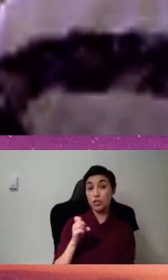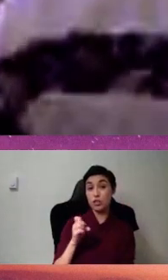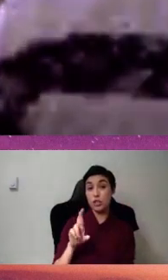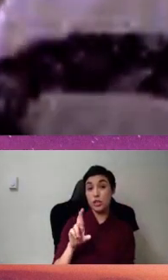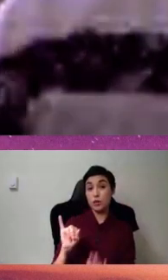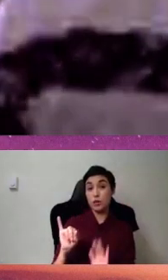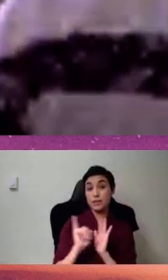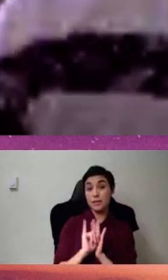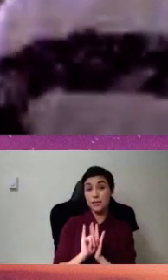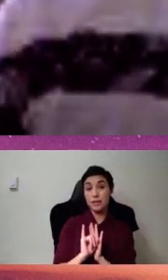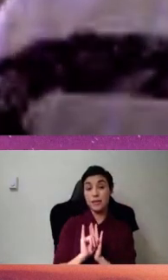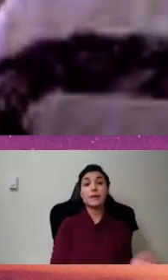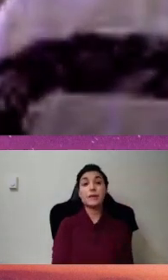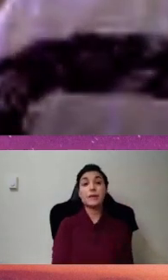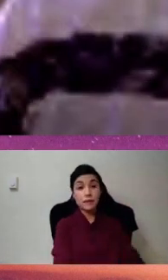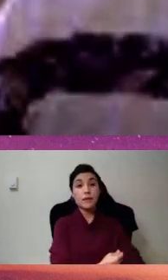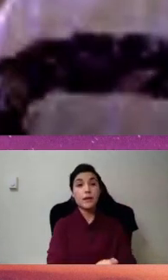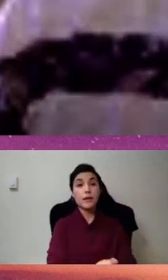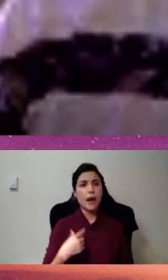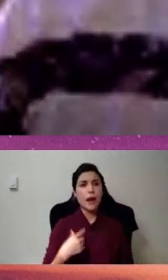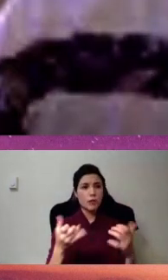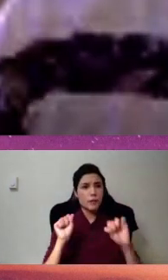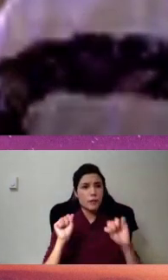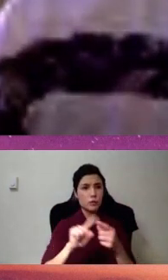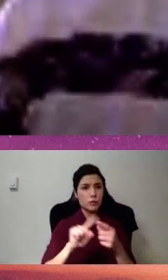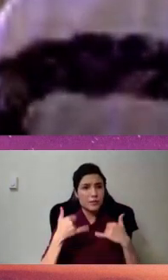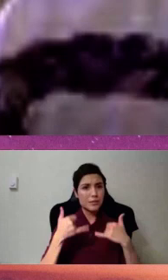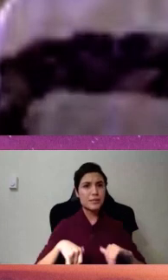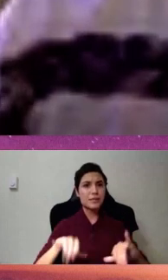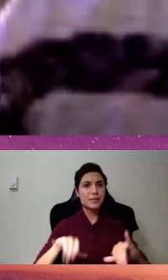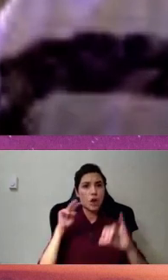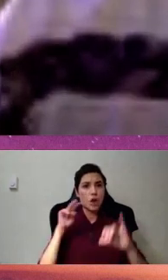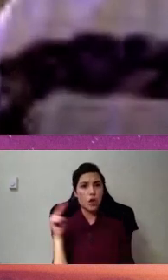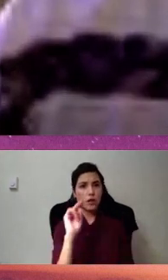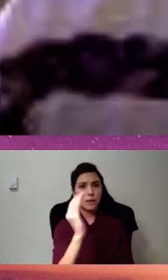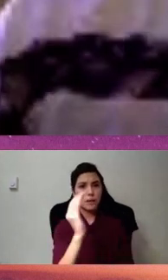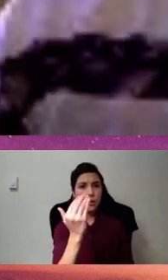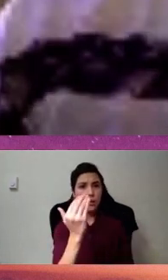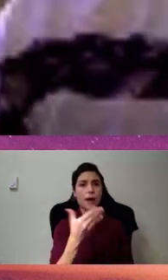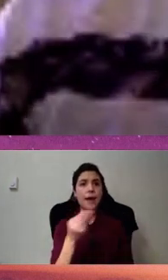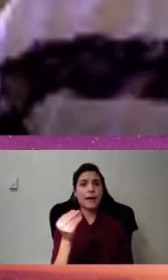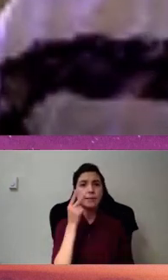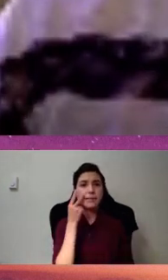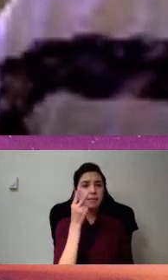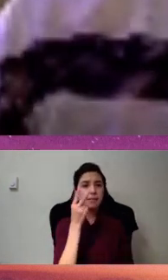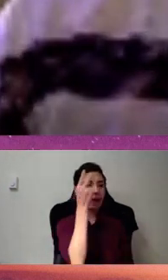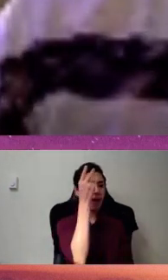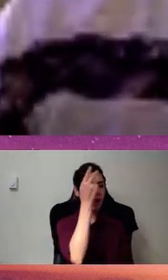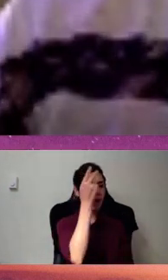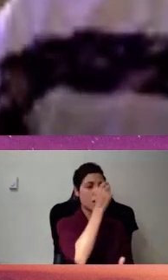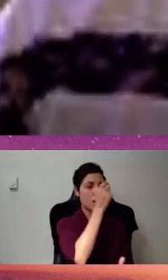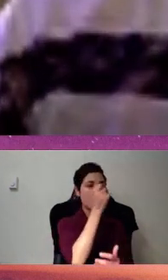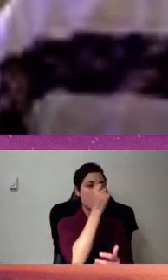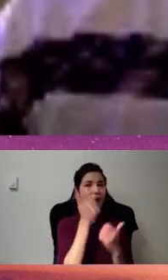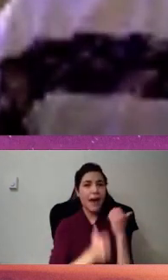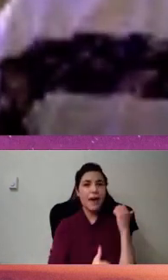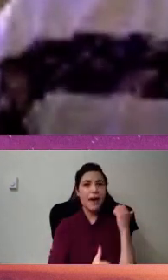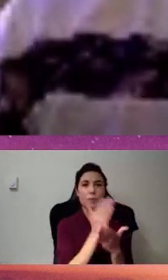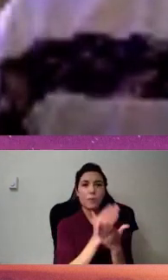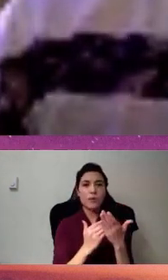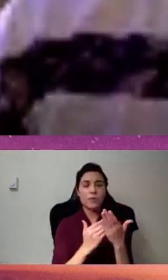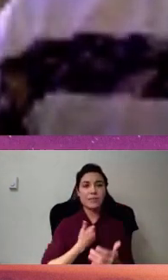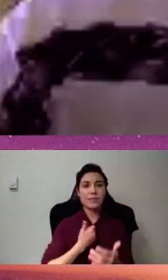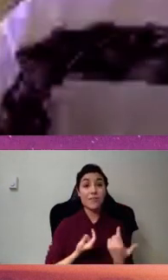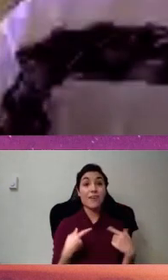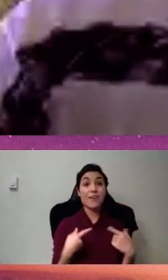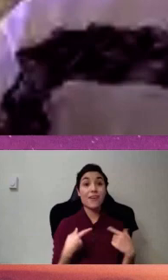want to still be able to look in the mirror and see every part of myself as a woman, see every part of myself as a